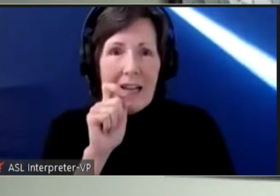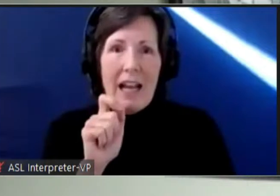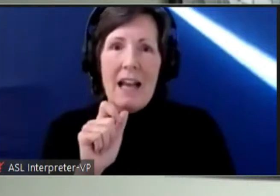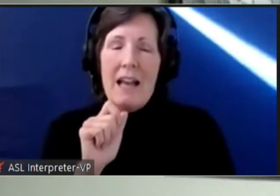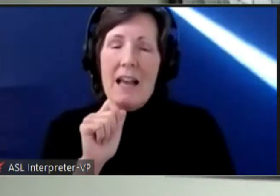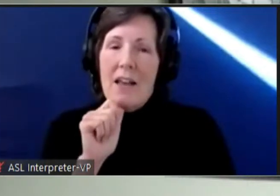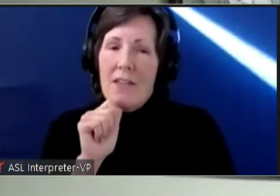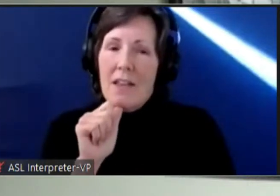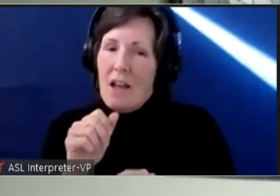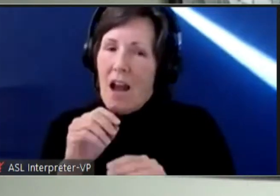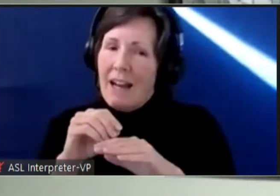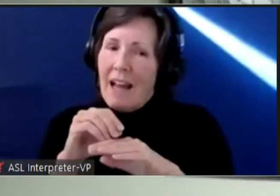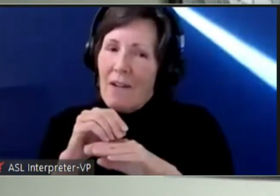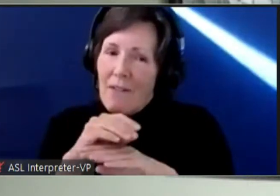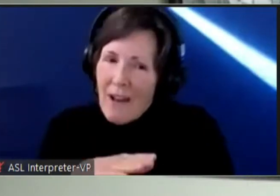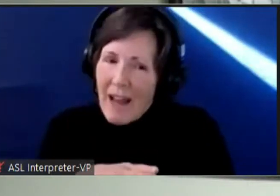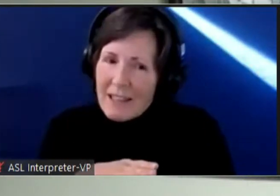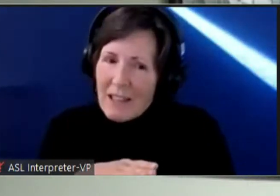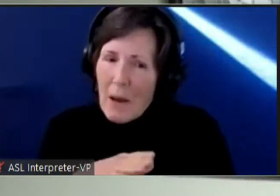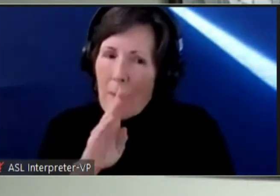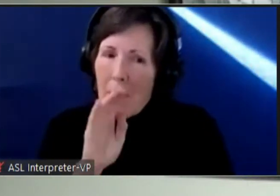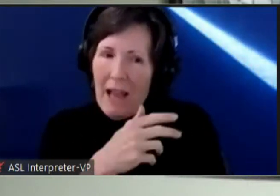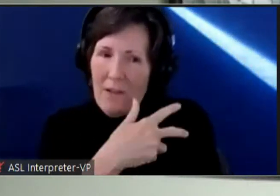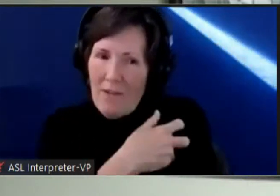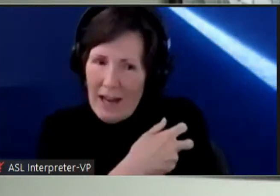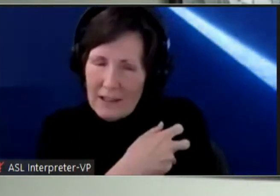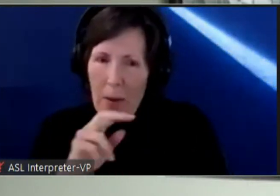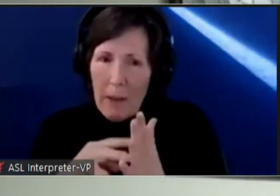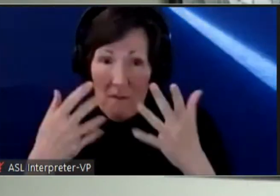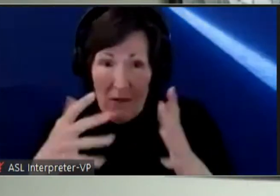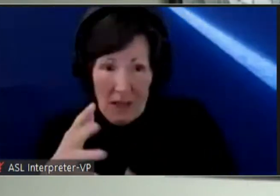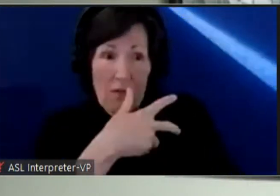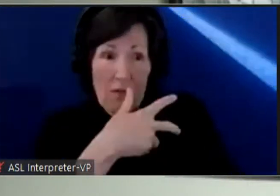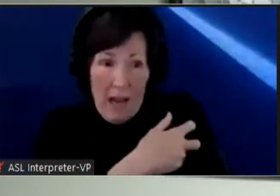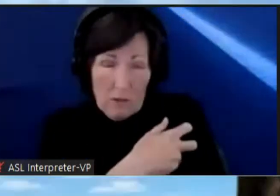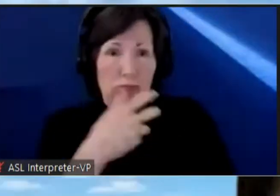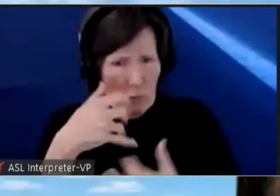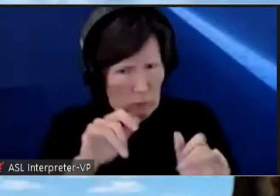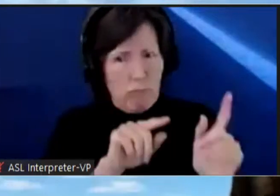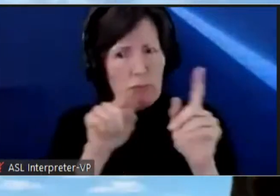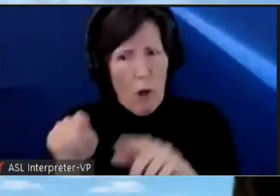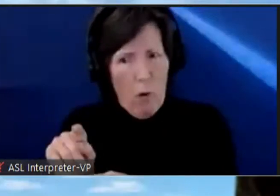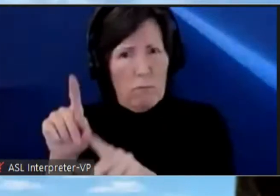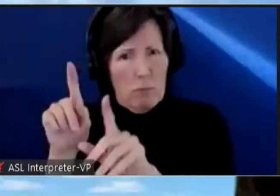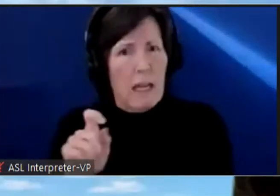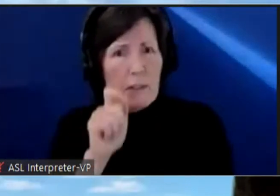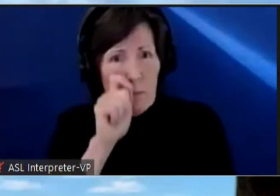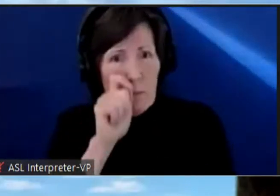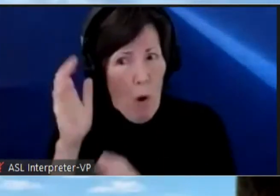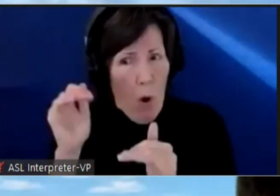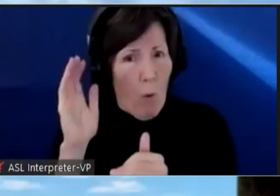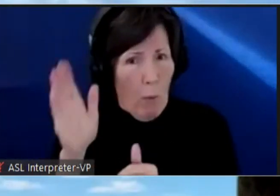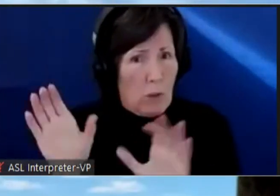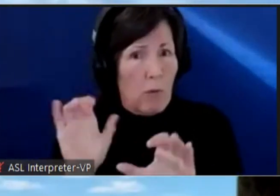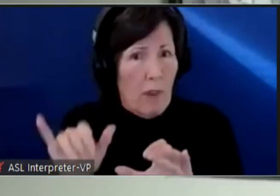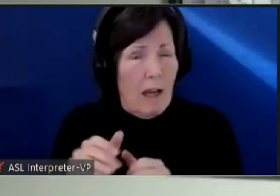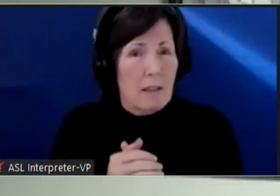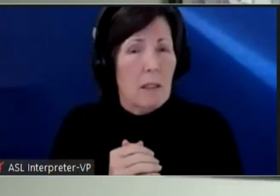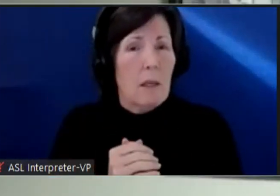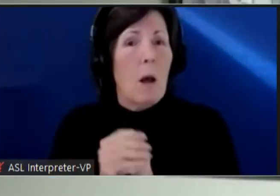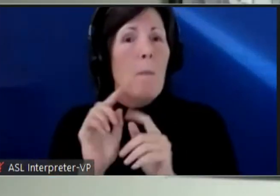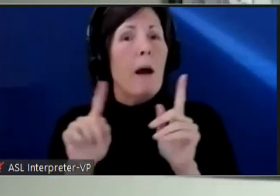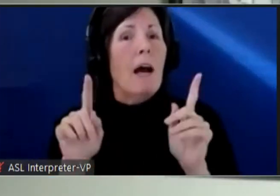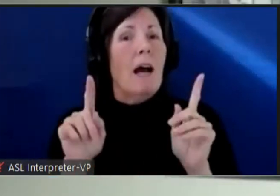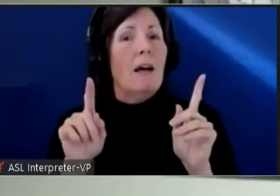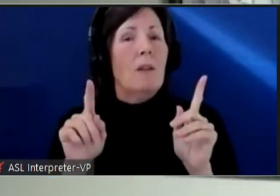the vaccination. So once you're vaccinated, you can still get tested, and we hope you will. We believe that the